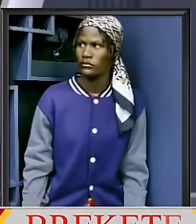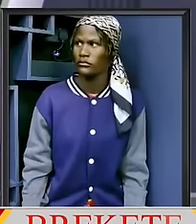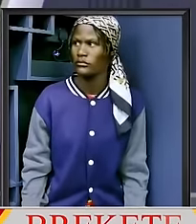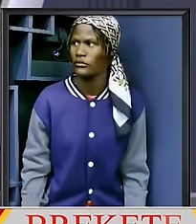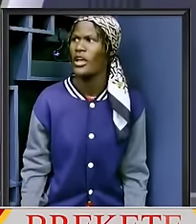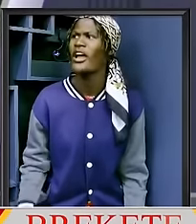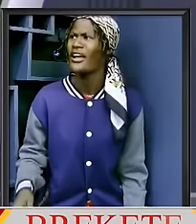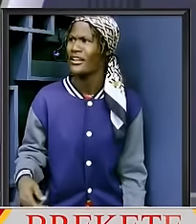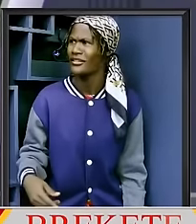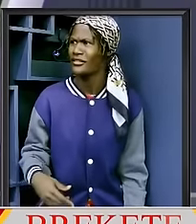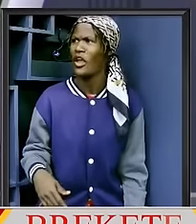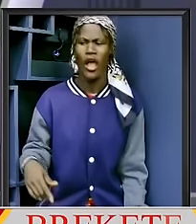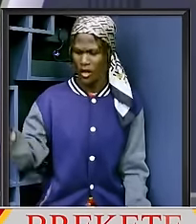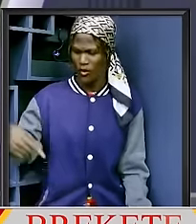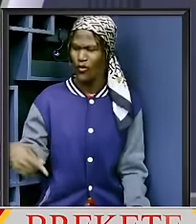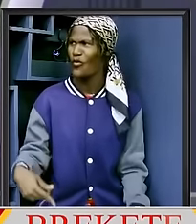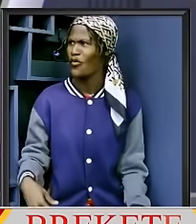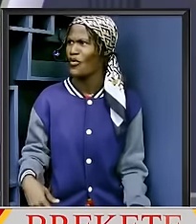Meanwhile,